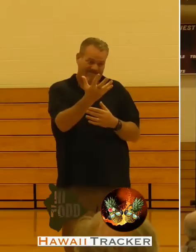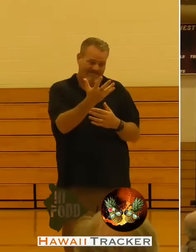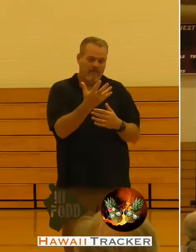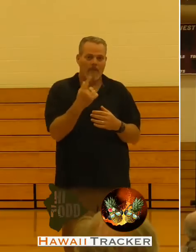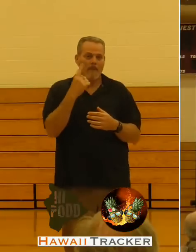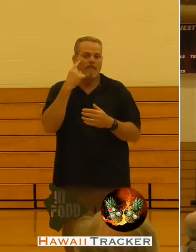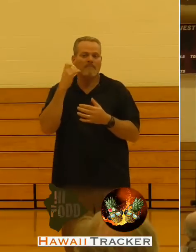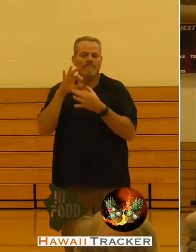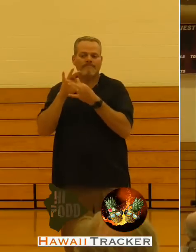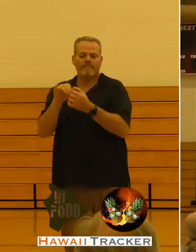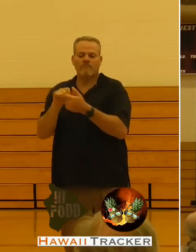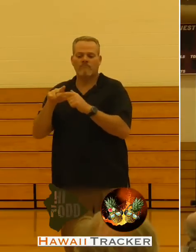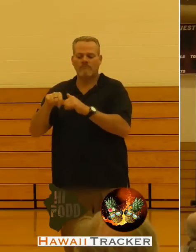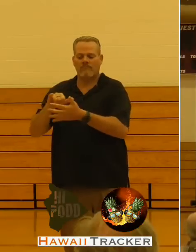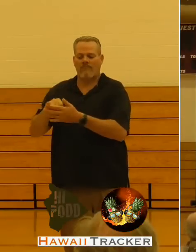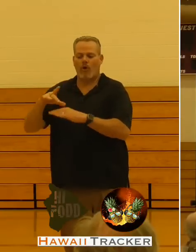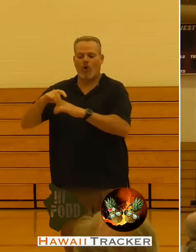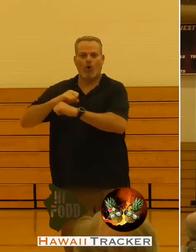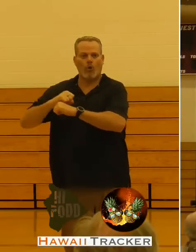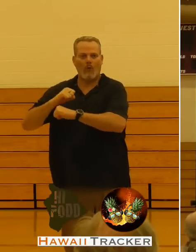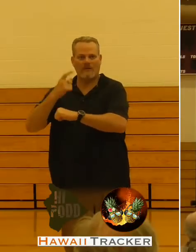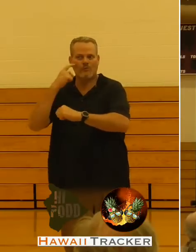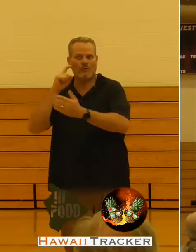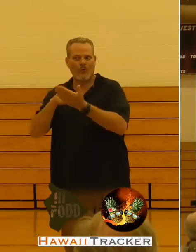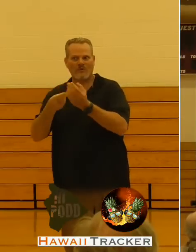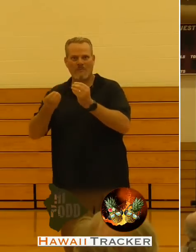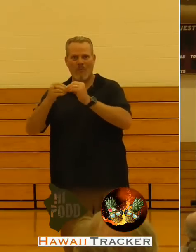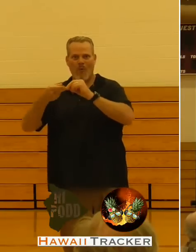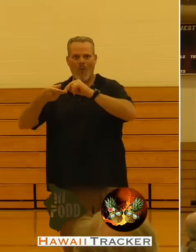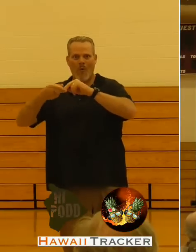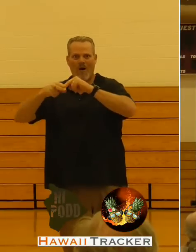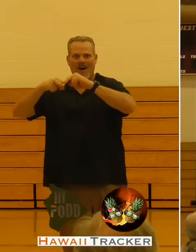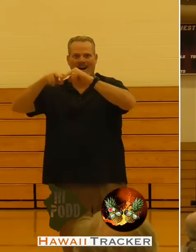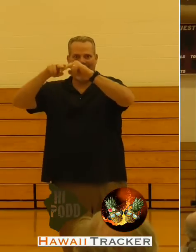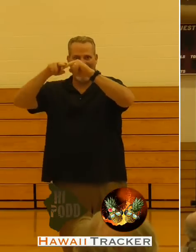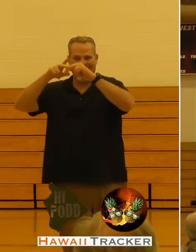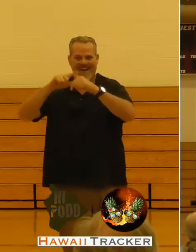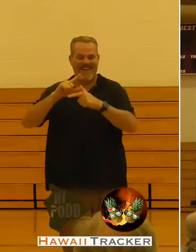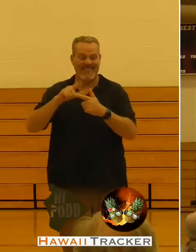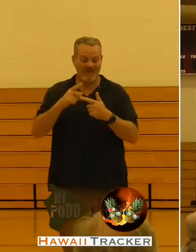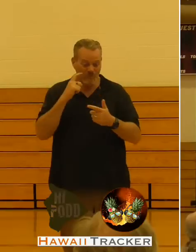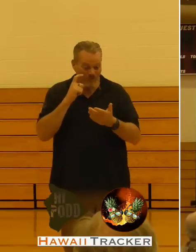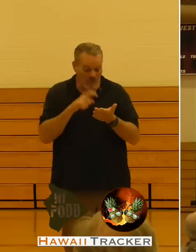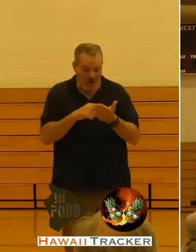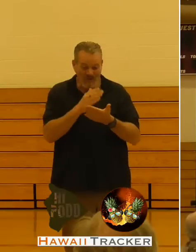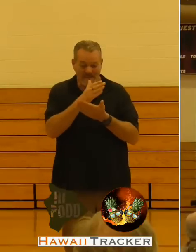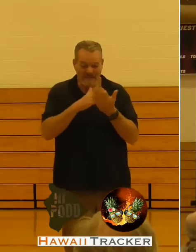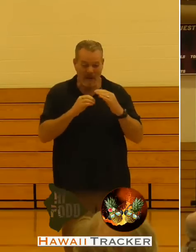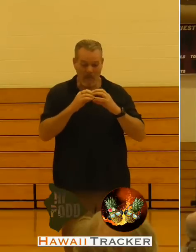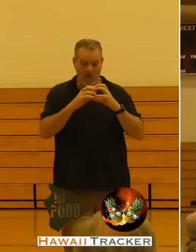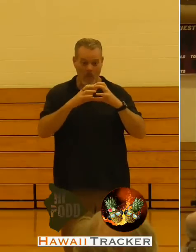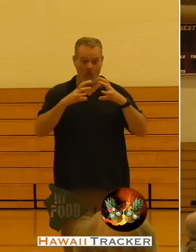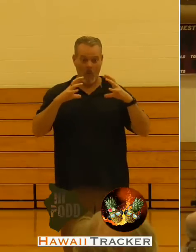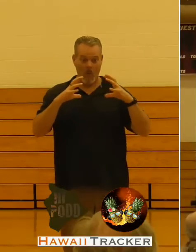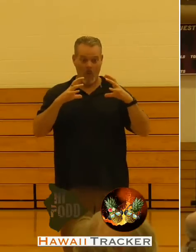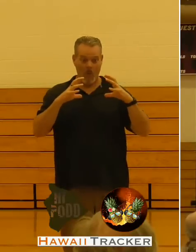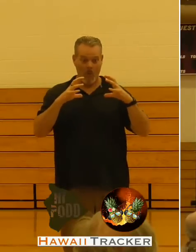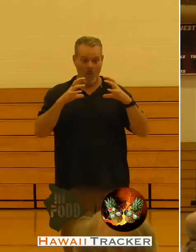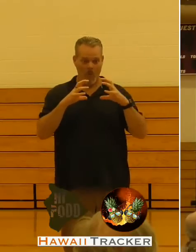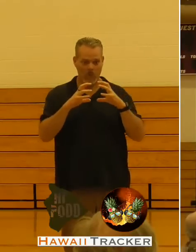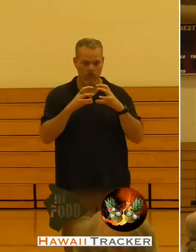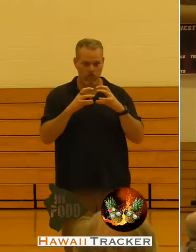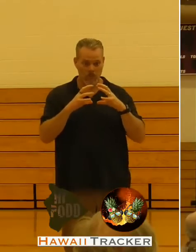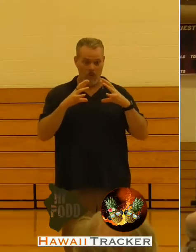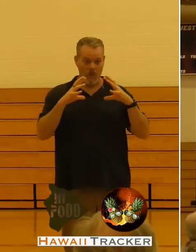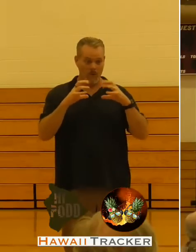earthquakes. The earthquakes also started to go up. And then we had this shallow inflation. And then we had